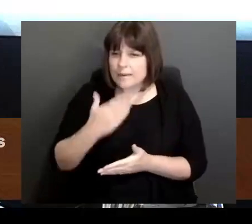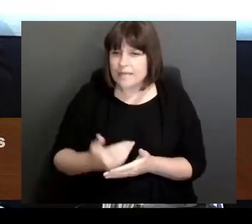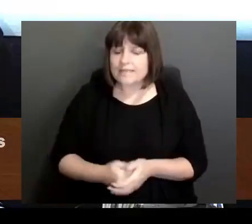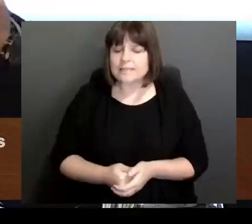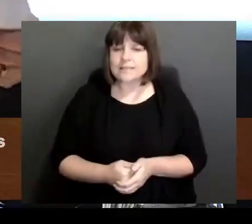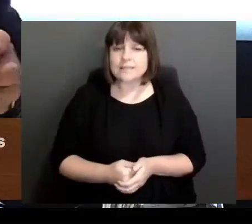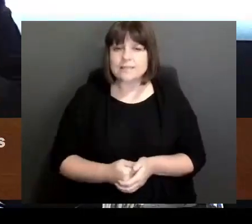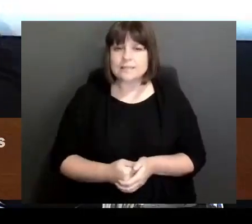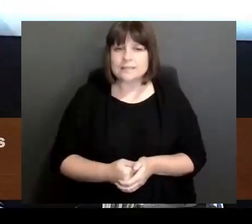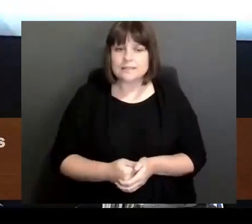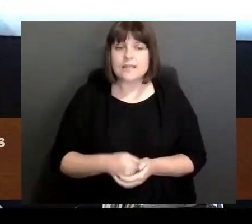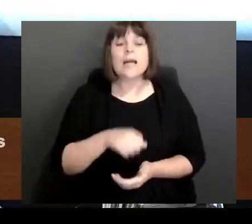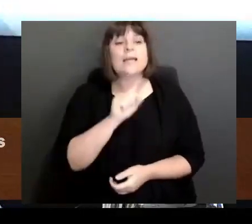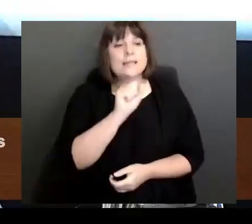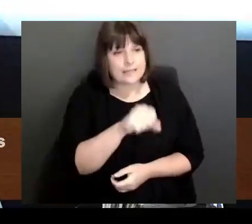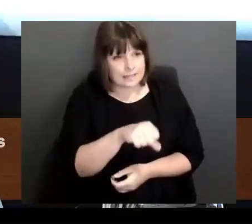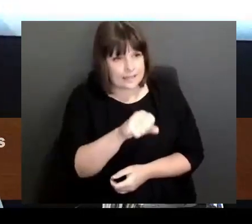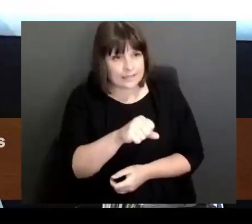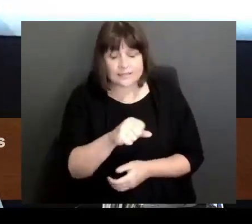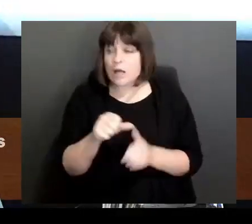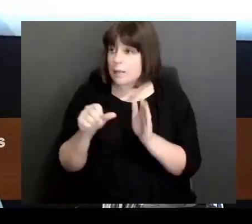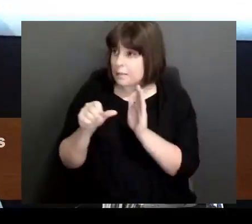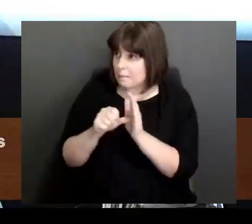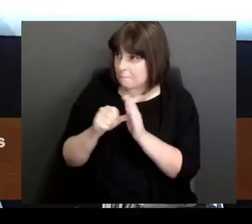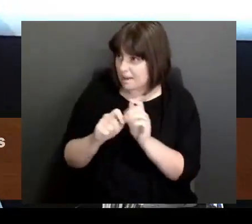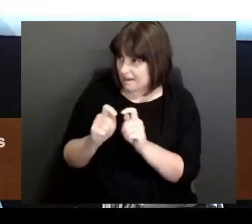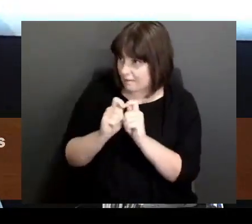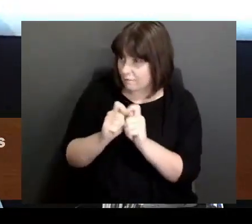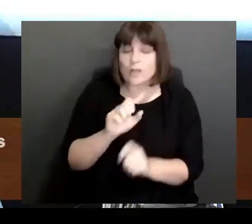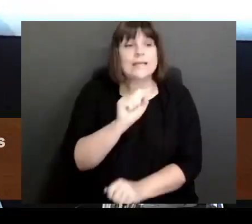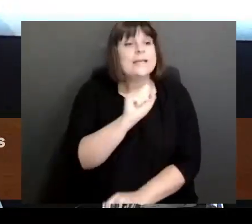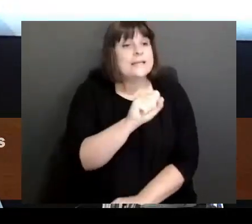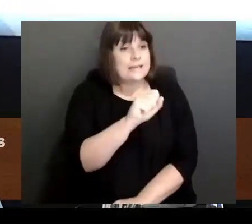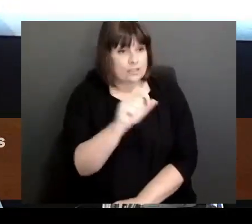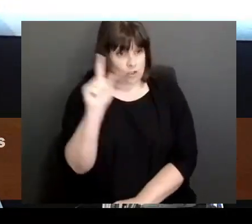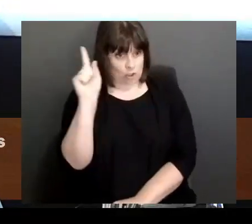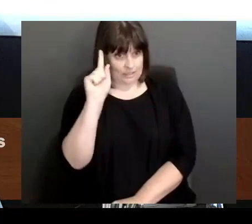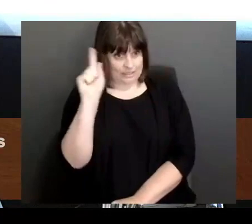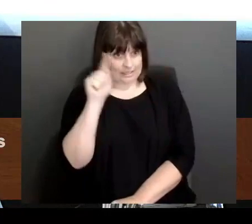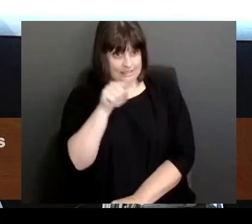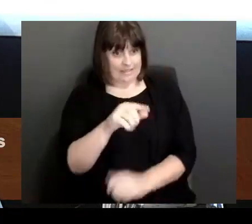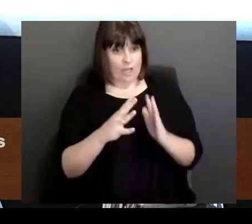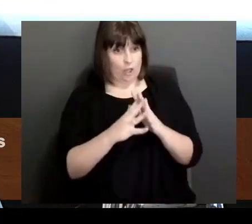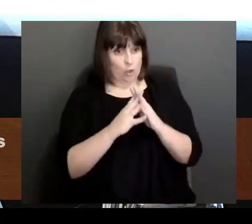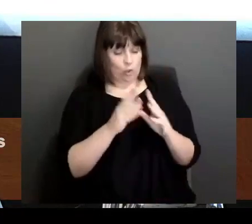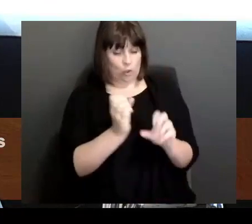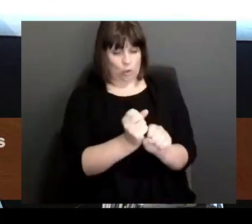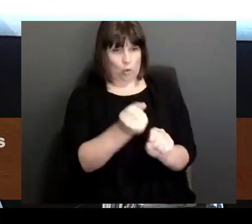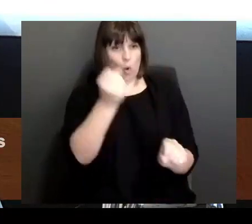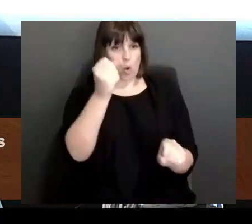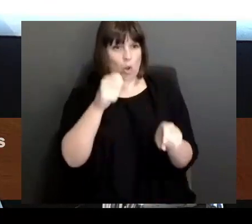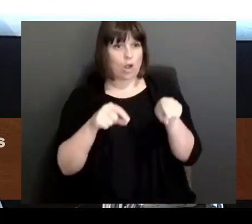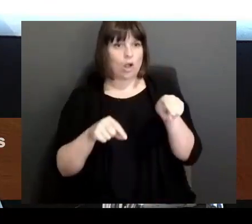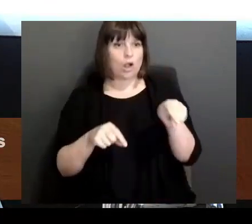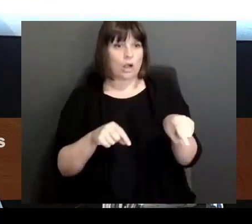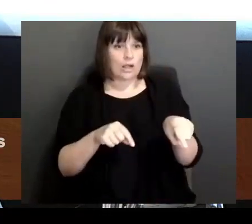Yes. Monetary value. Thank you. In today's terms, the gold that has been